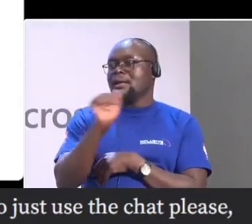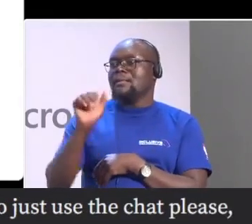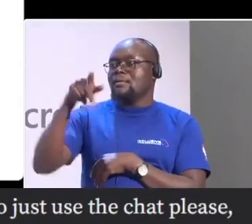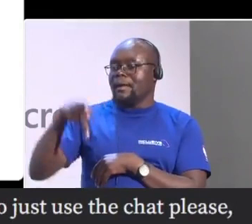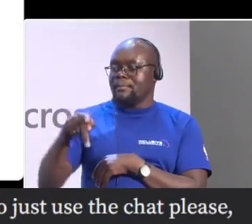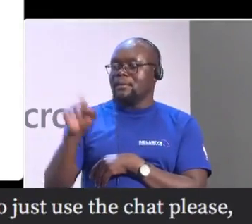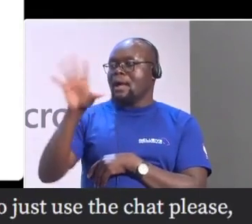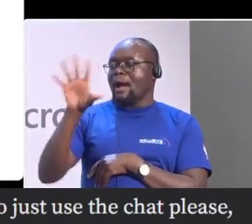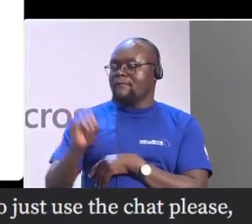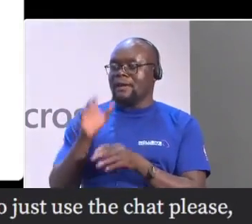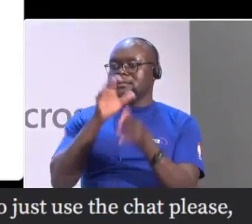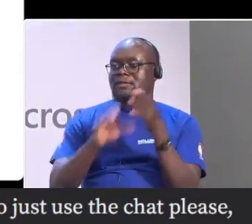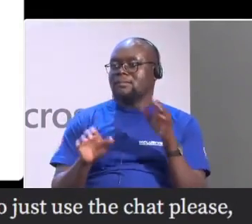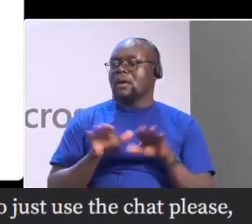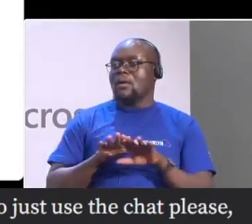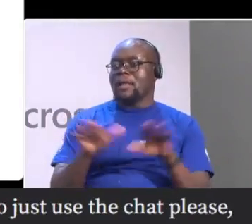African chapter off the ground?